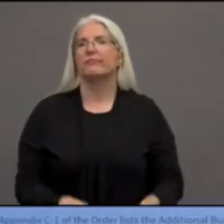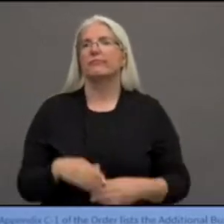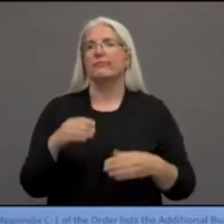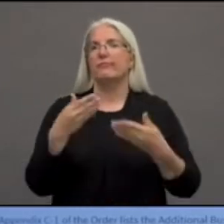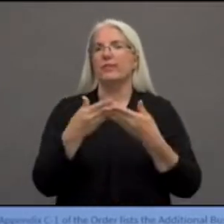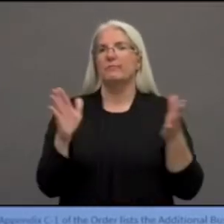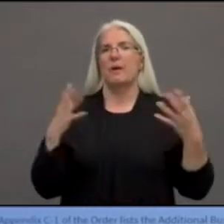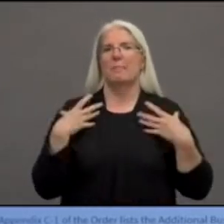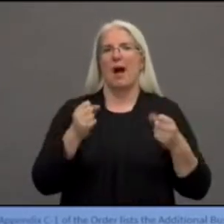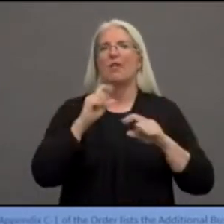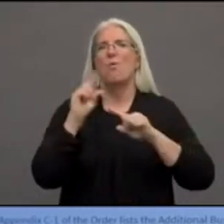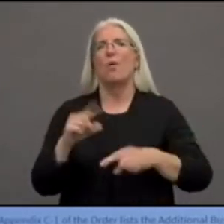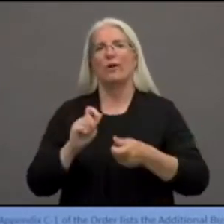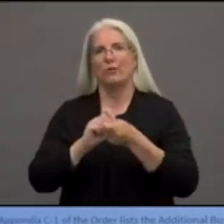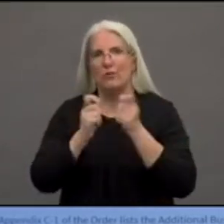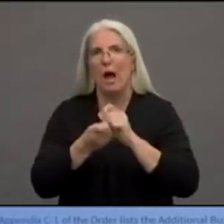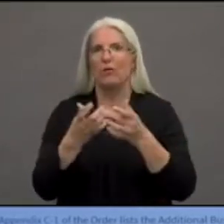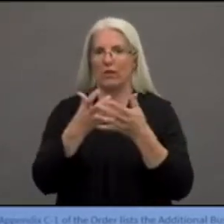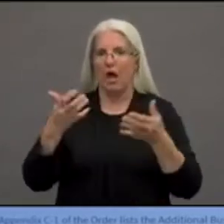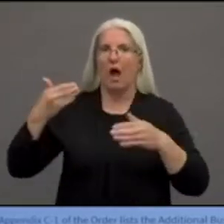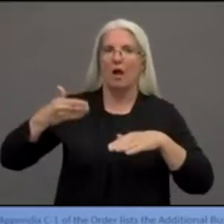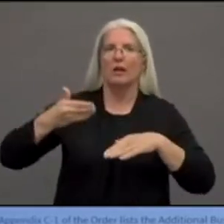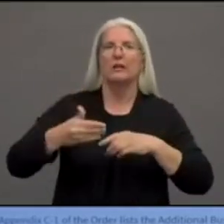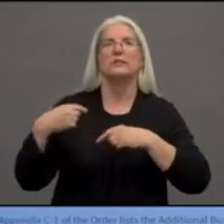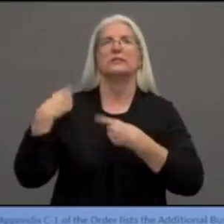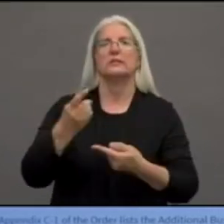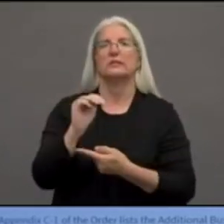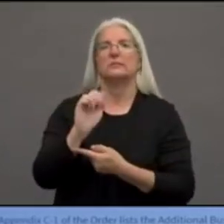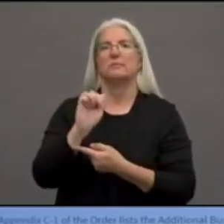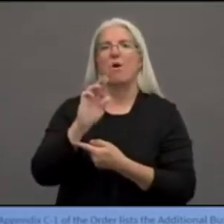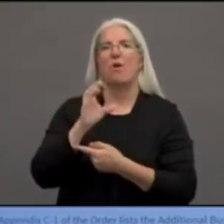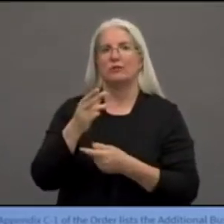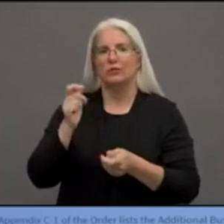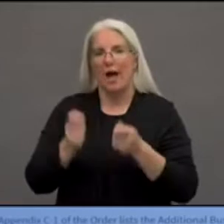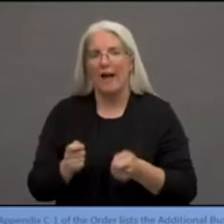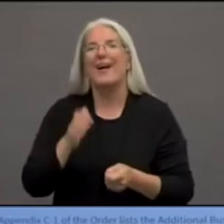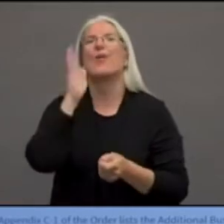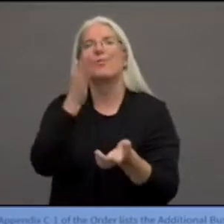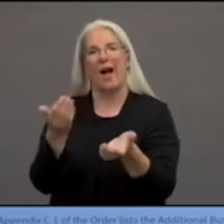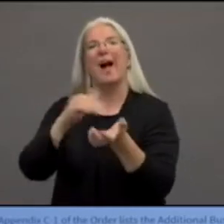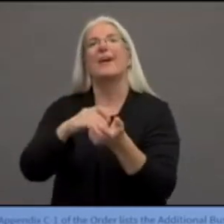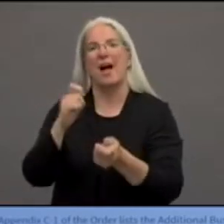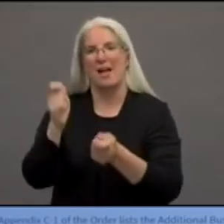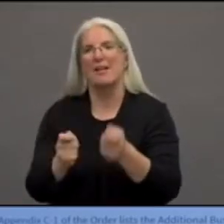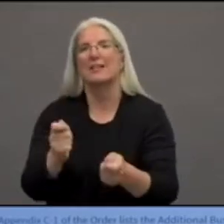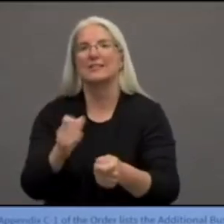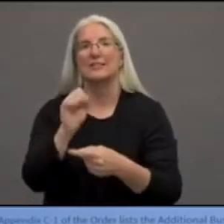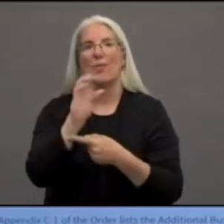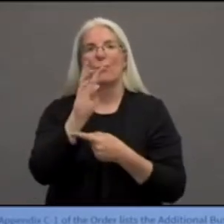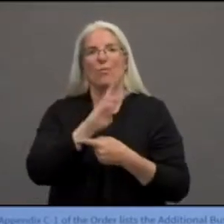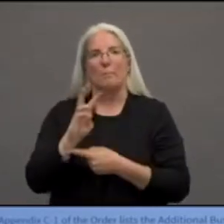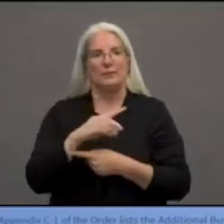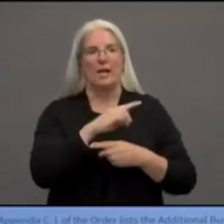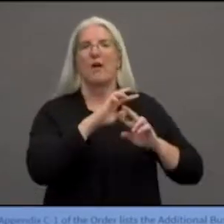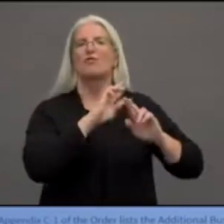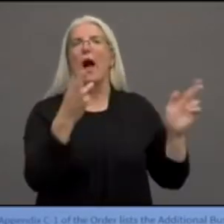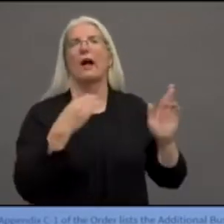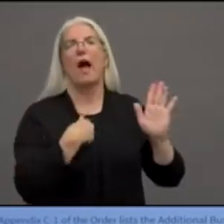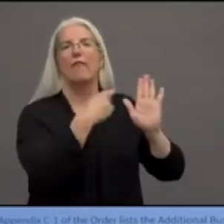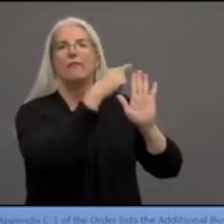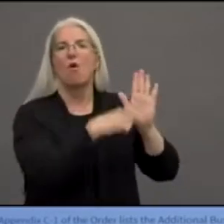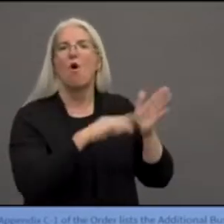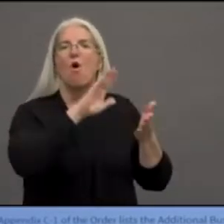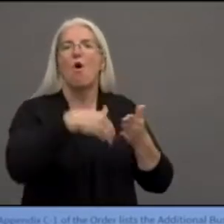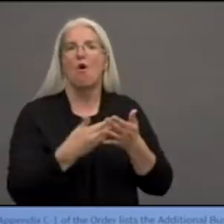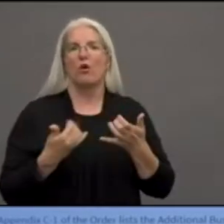since March until now, and are still going to be changing. So this website puts all the information in one location to help business owners